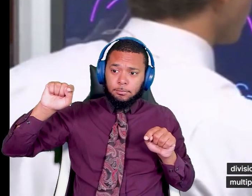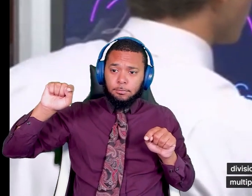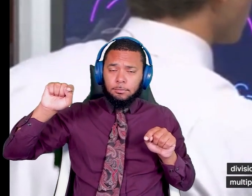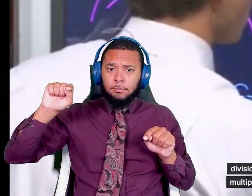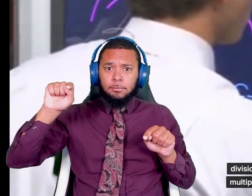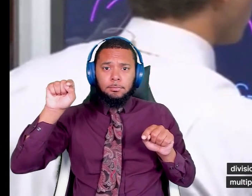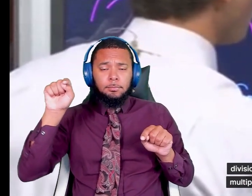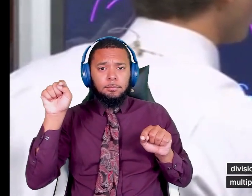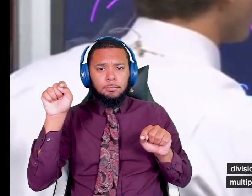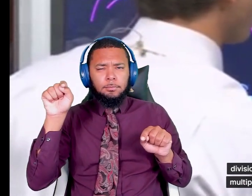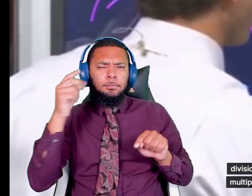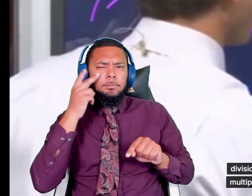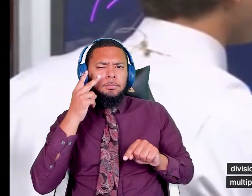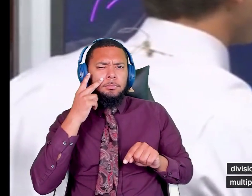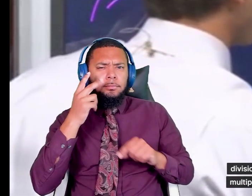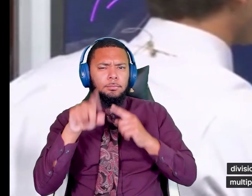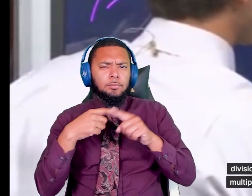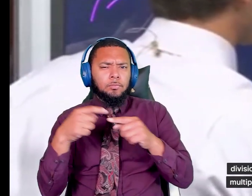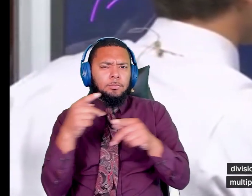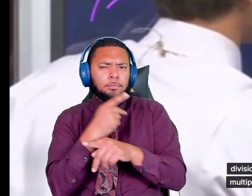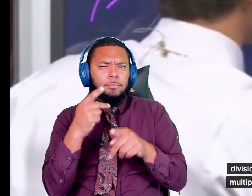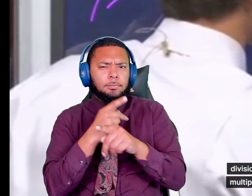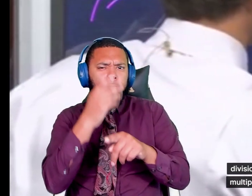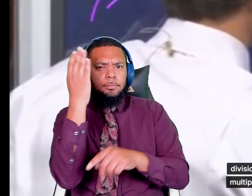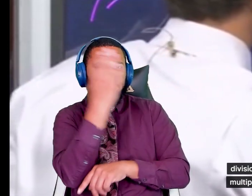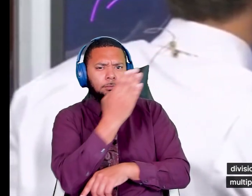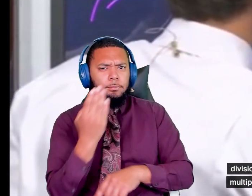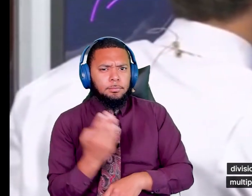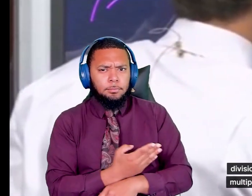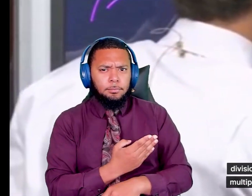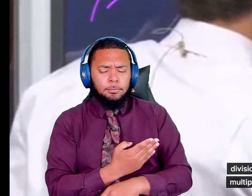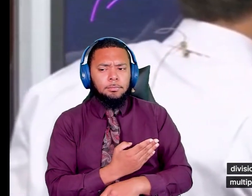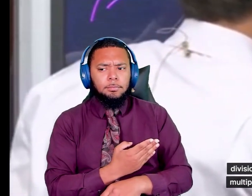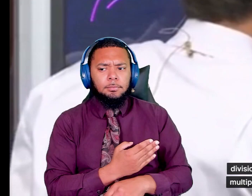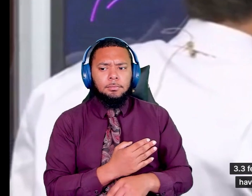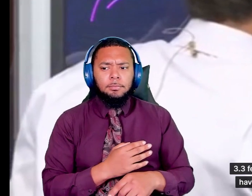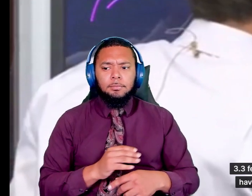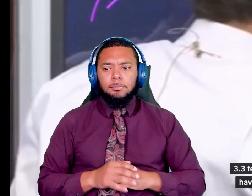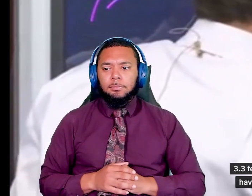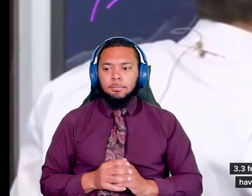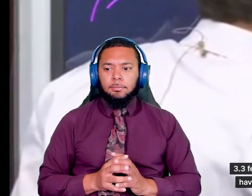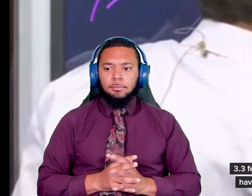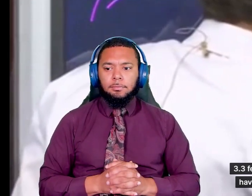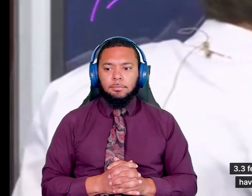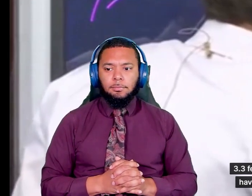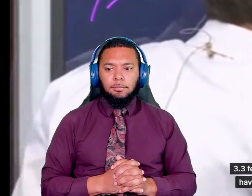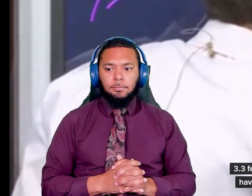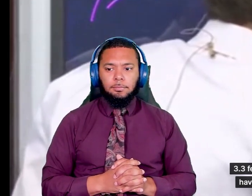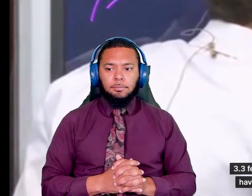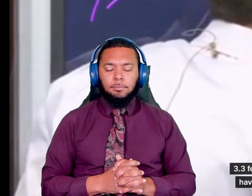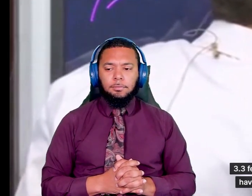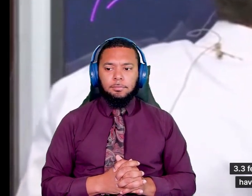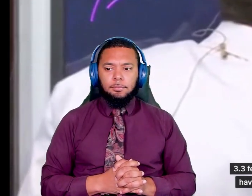Let's see this. When we multiply this, we get 324 meters times 3.3 feet.